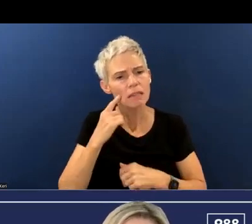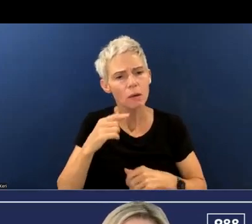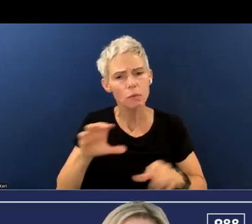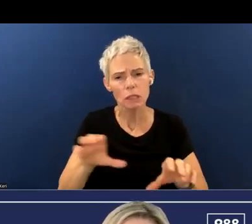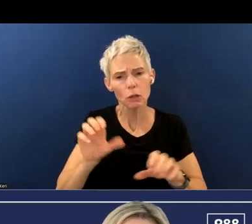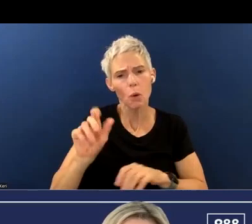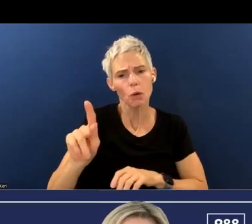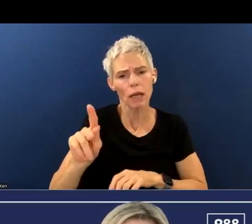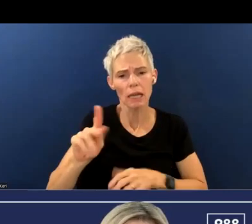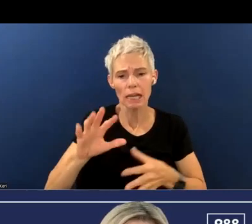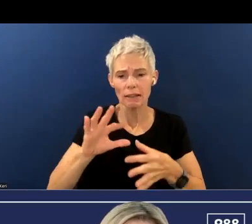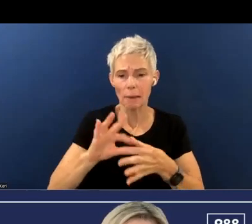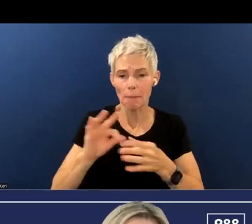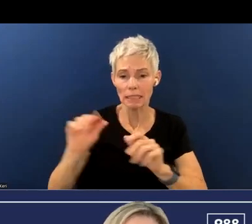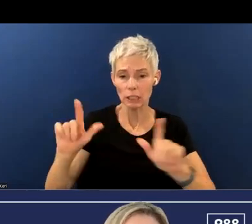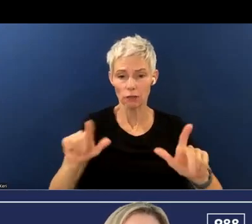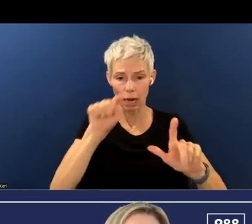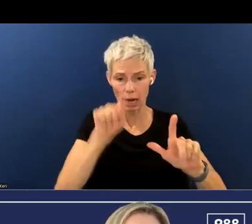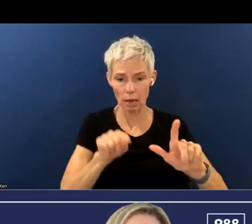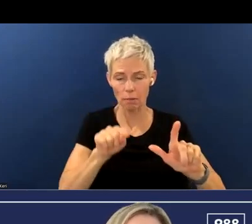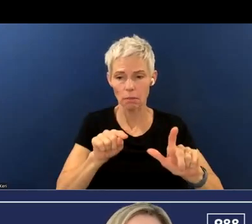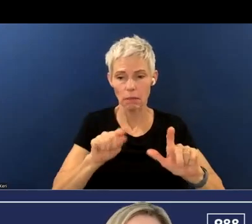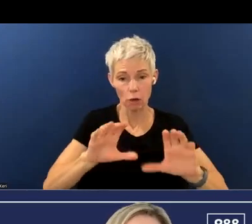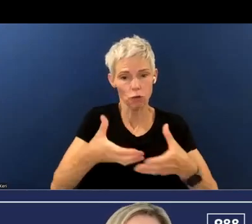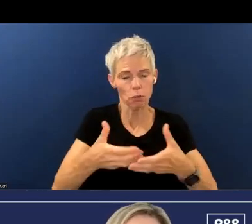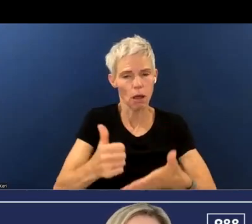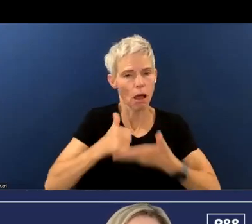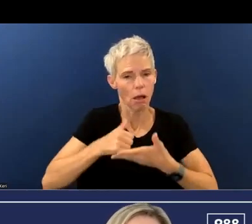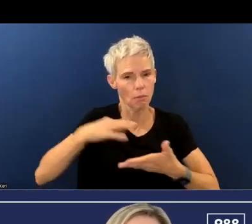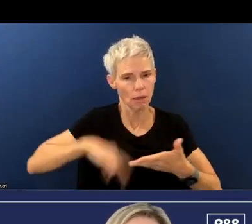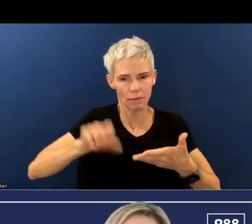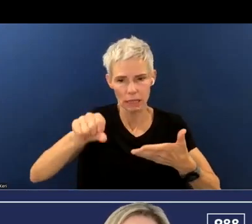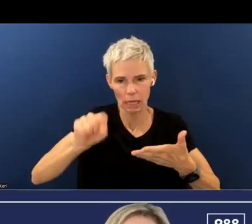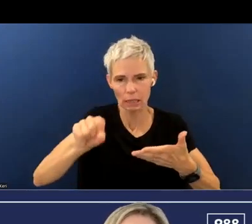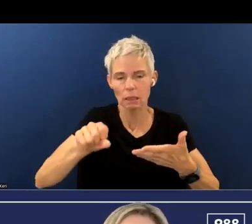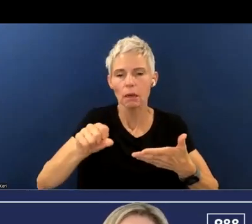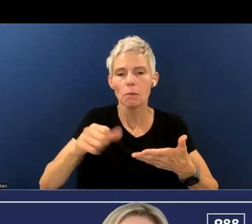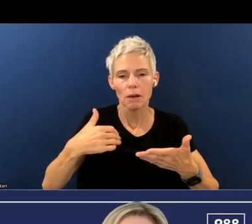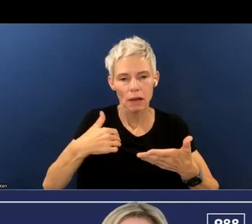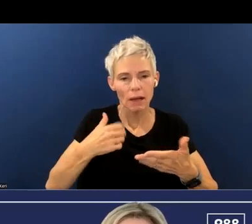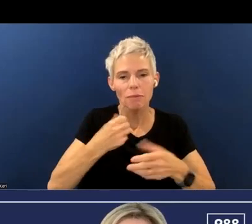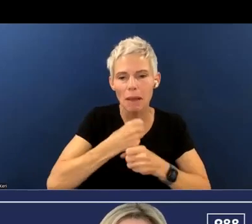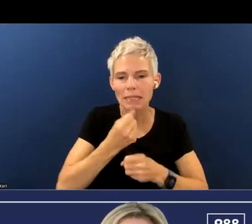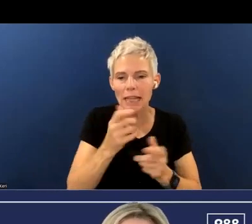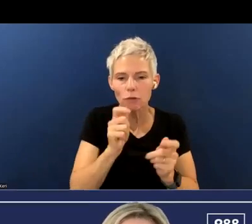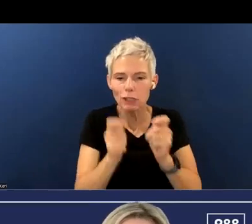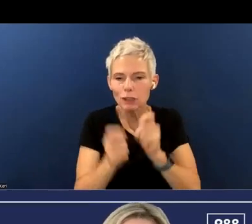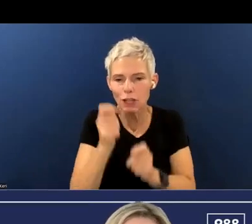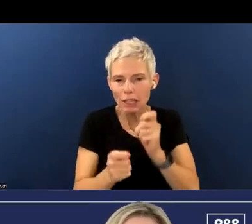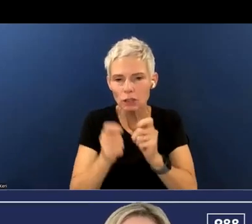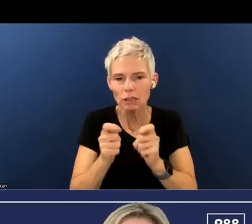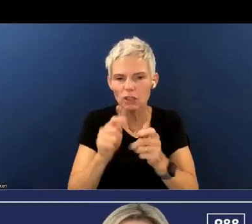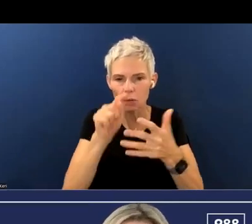The message framing group was really helpful for us, but we have made several adjustments to our messaging based